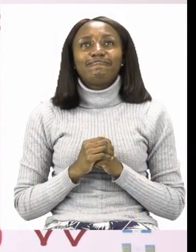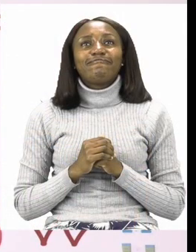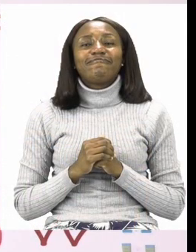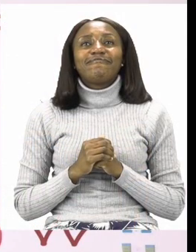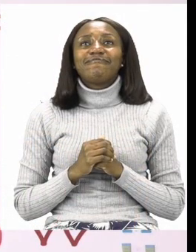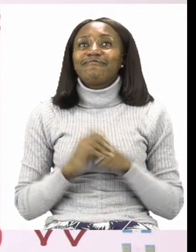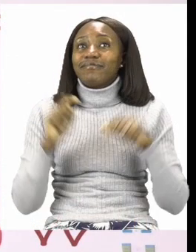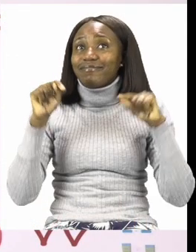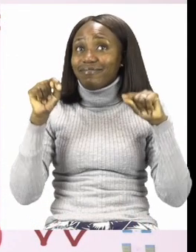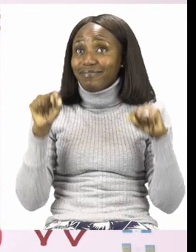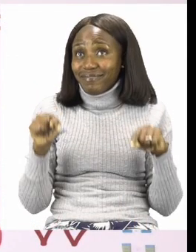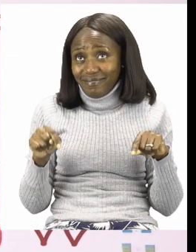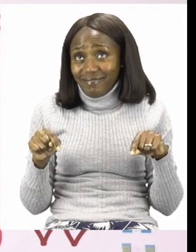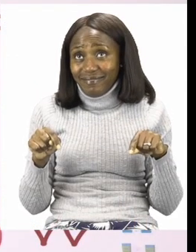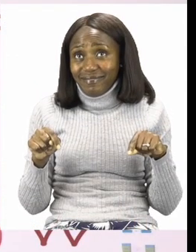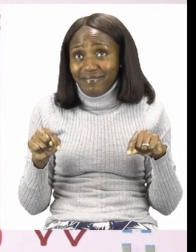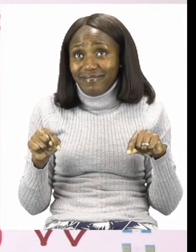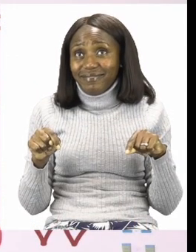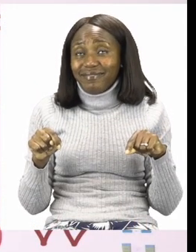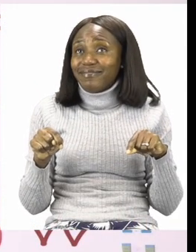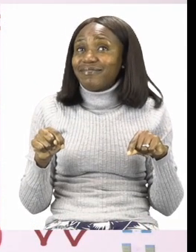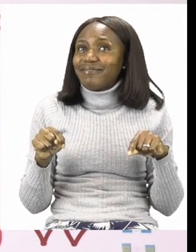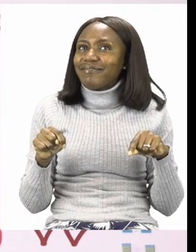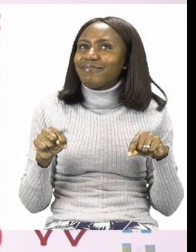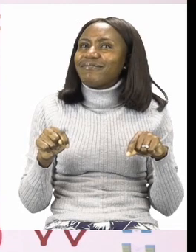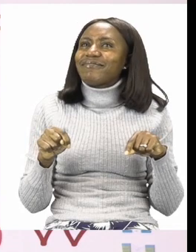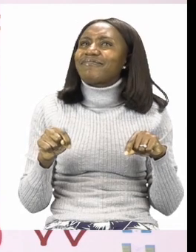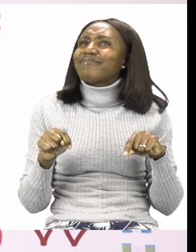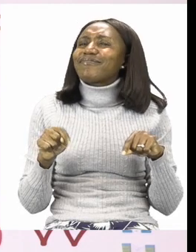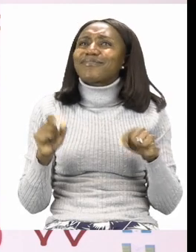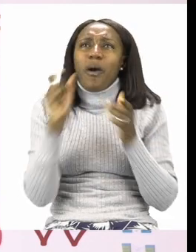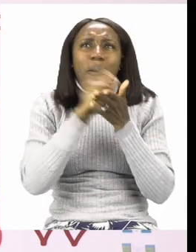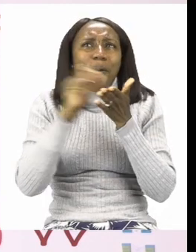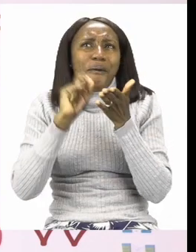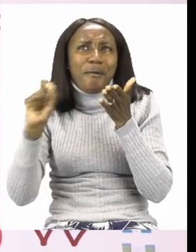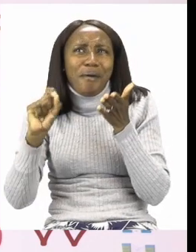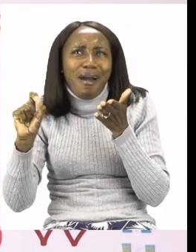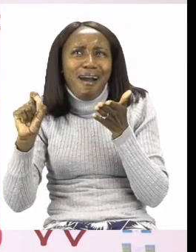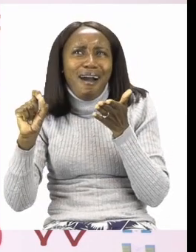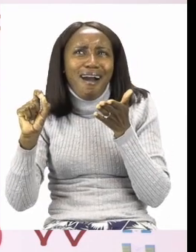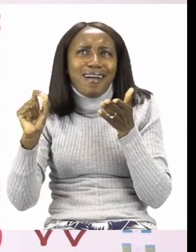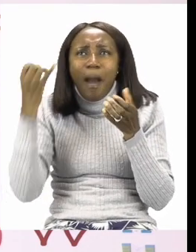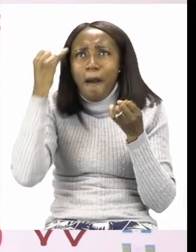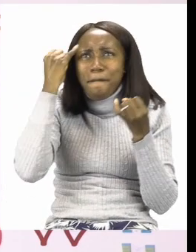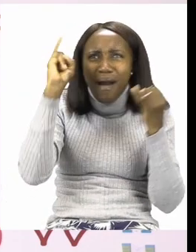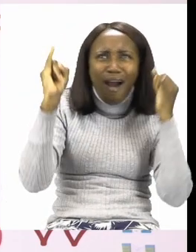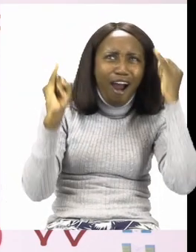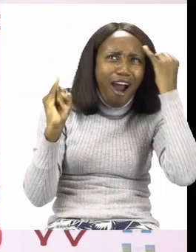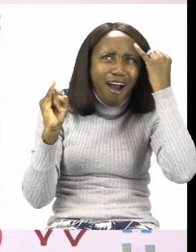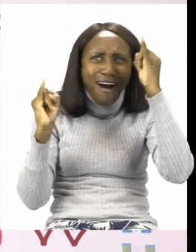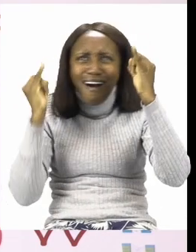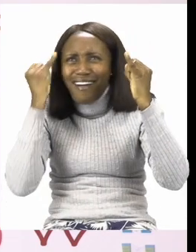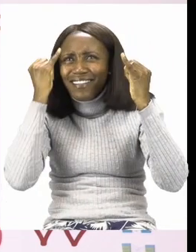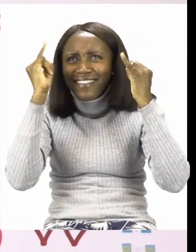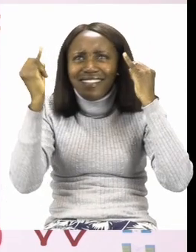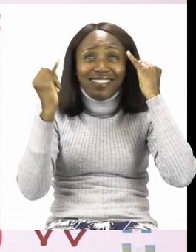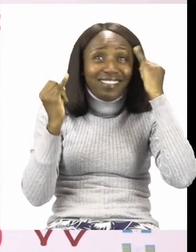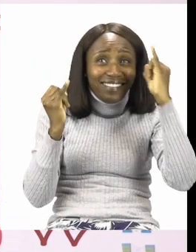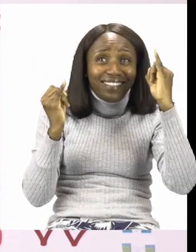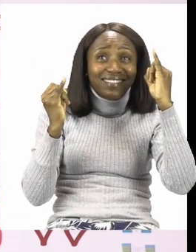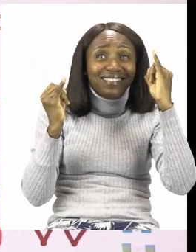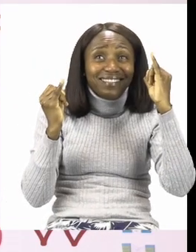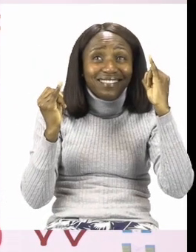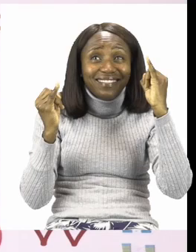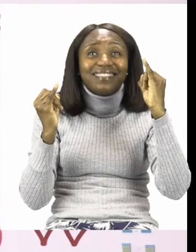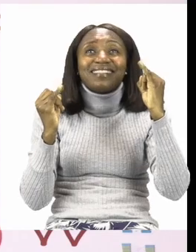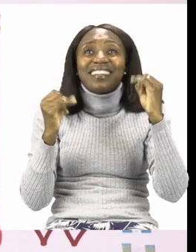Up next, grade 2s, we are going to do some creative writing. That's right. So I want